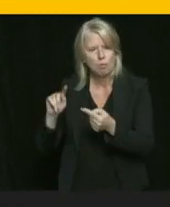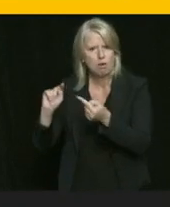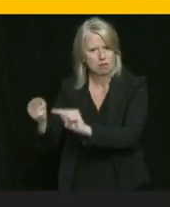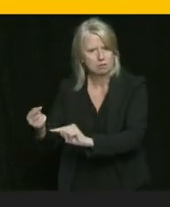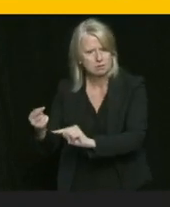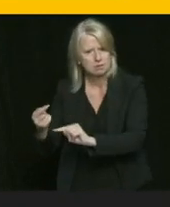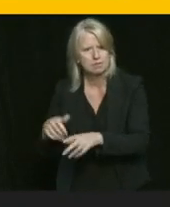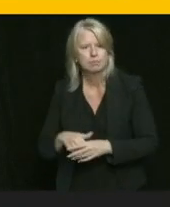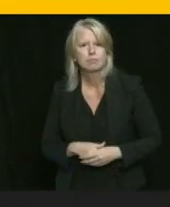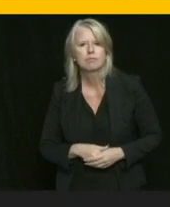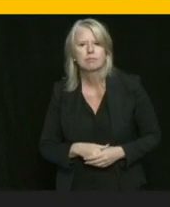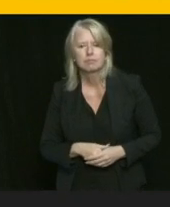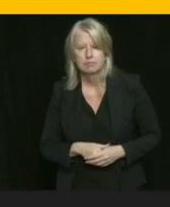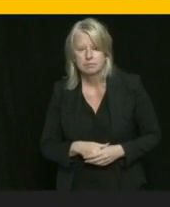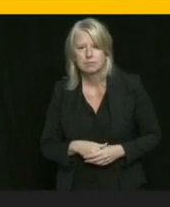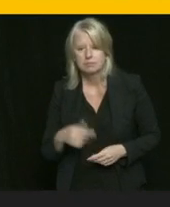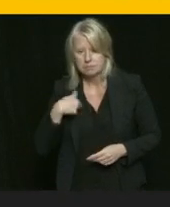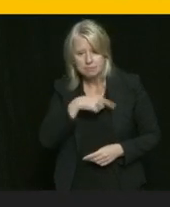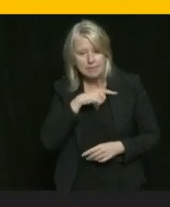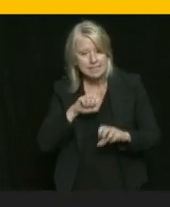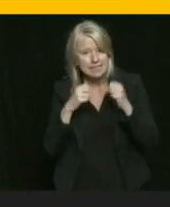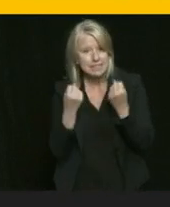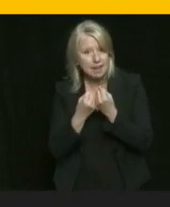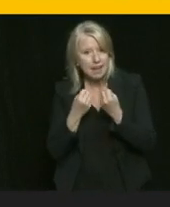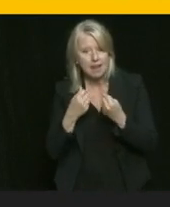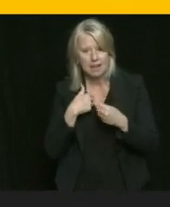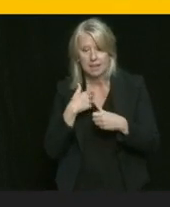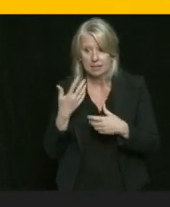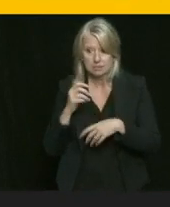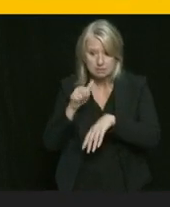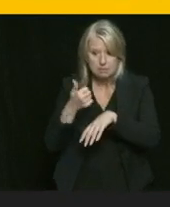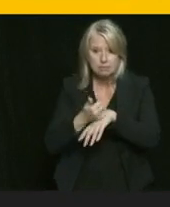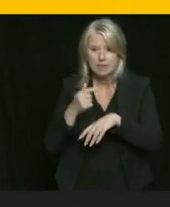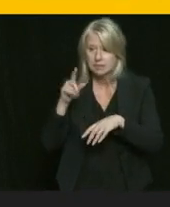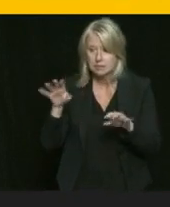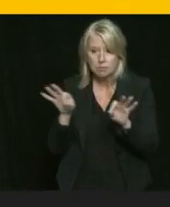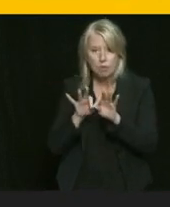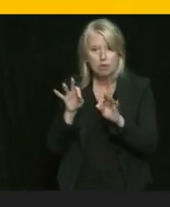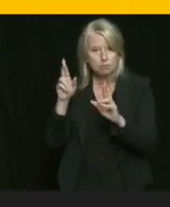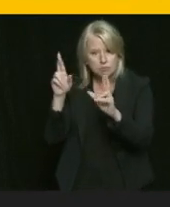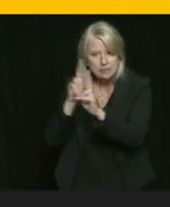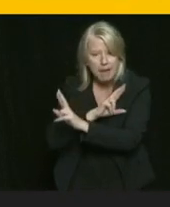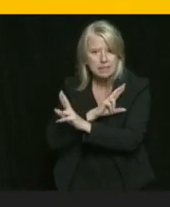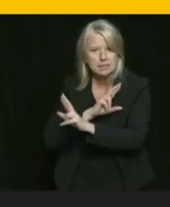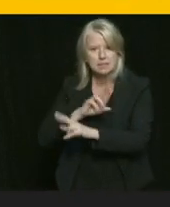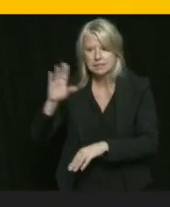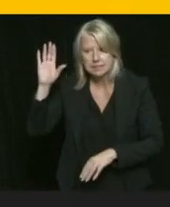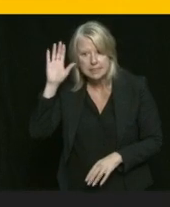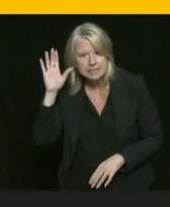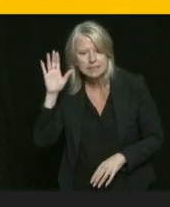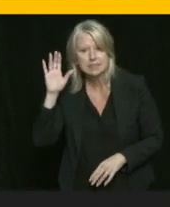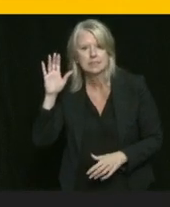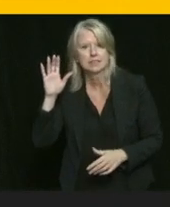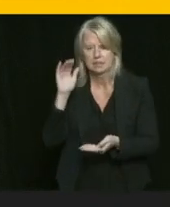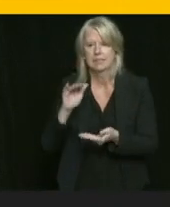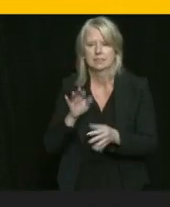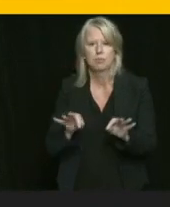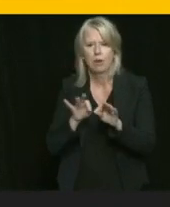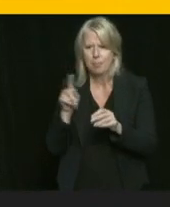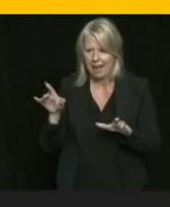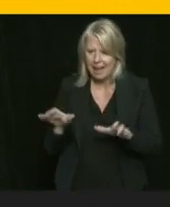So our society is based on respecting others and listening and learning, so we should have